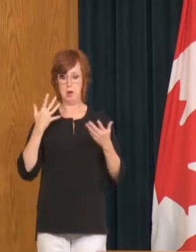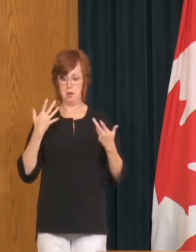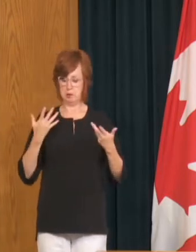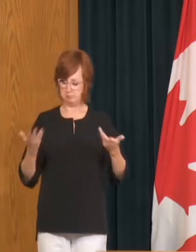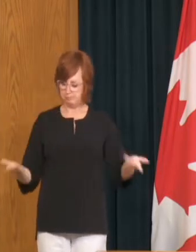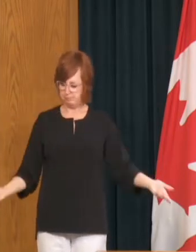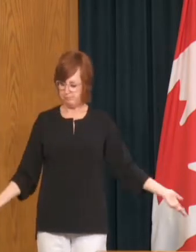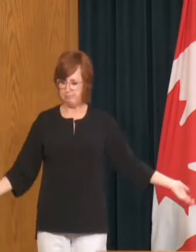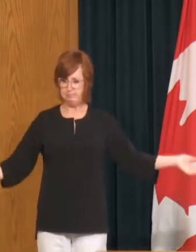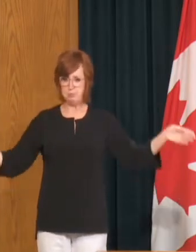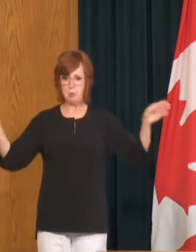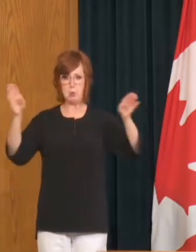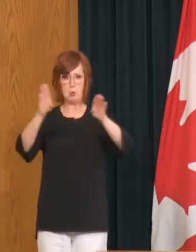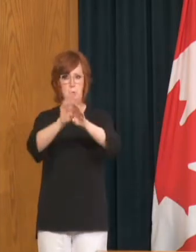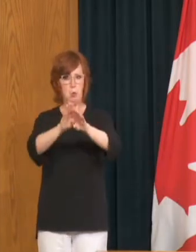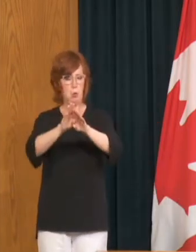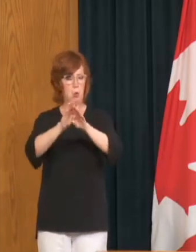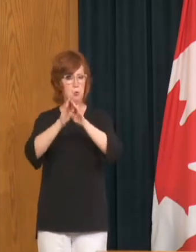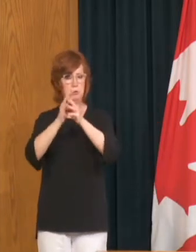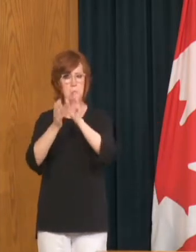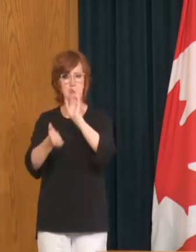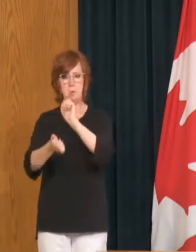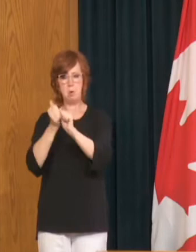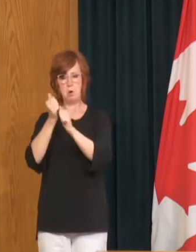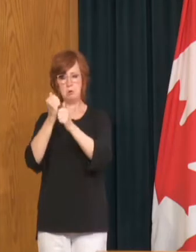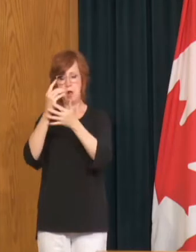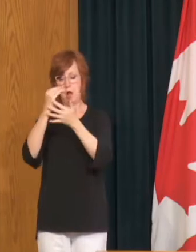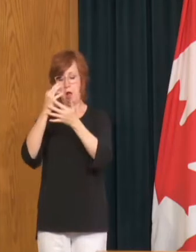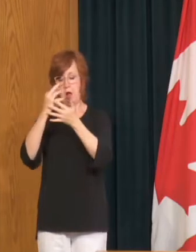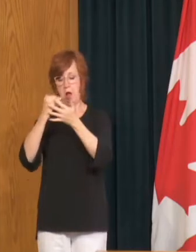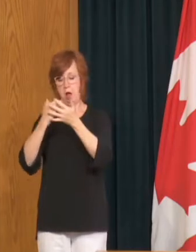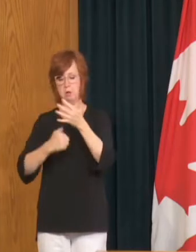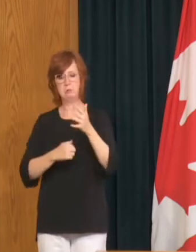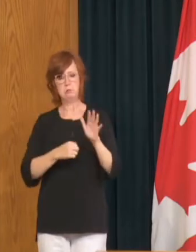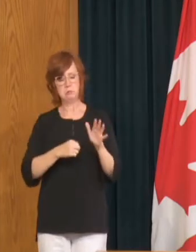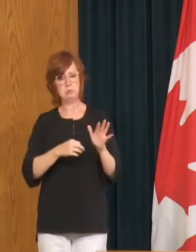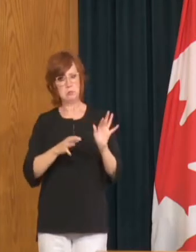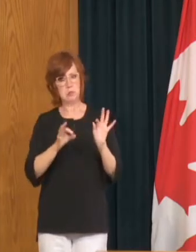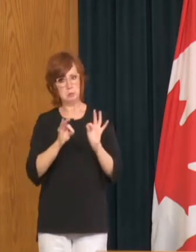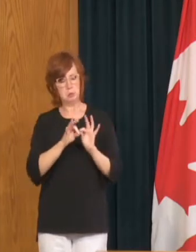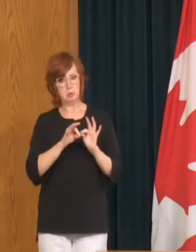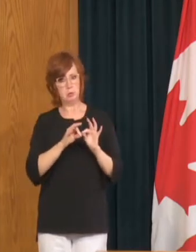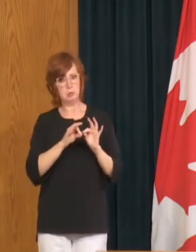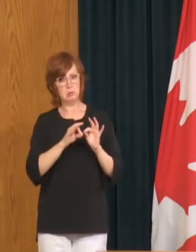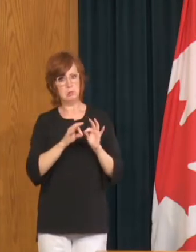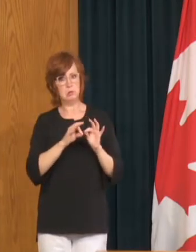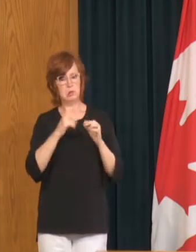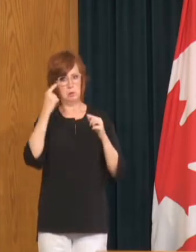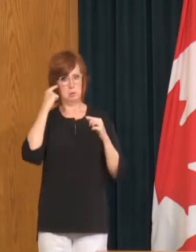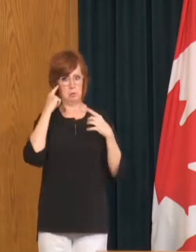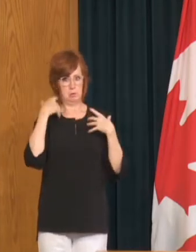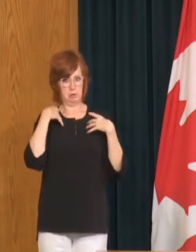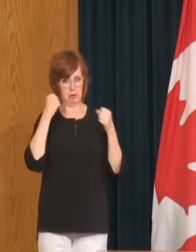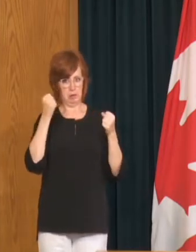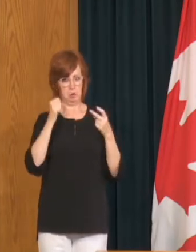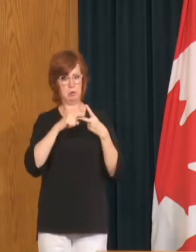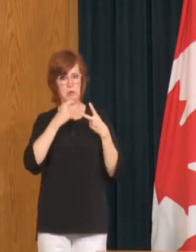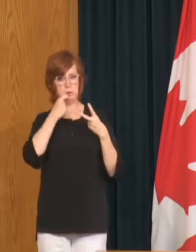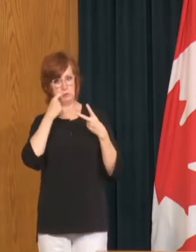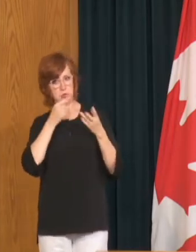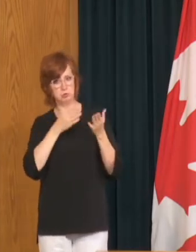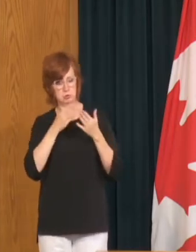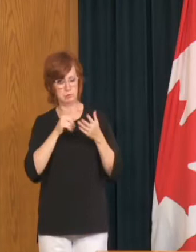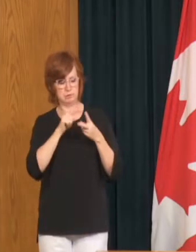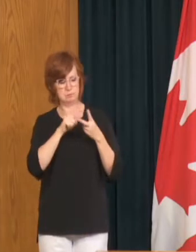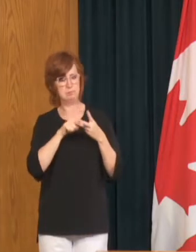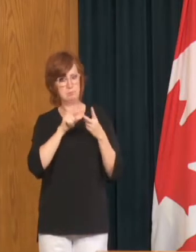important services, including access to mental health and addiction services. But very quickly there was some